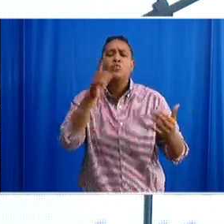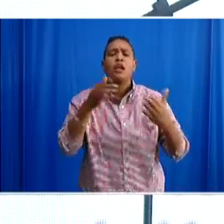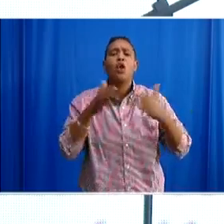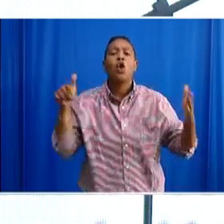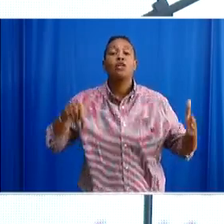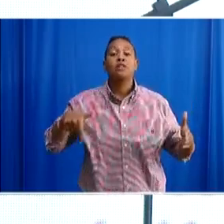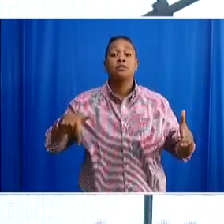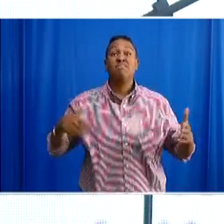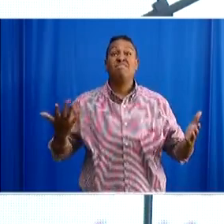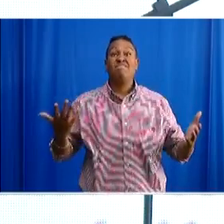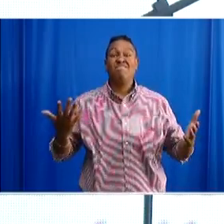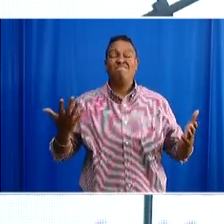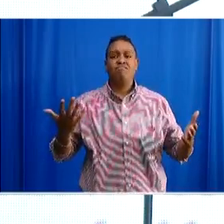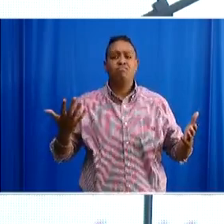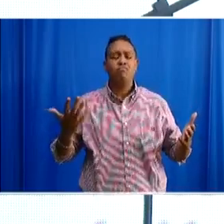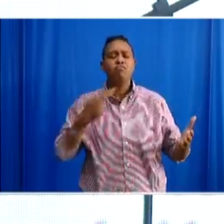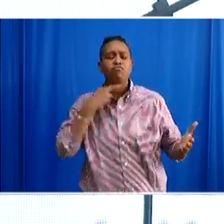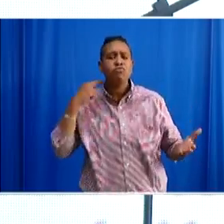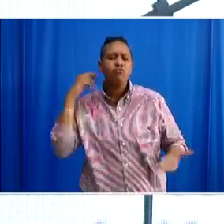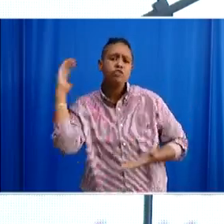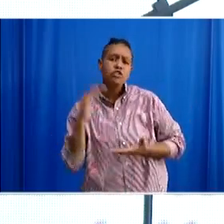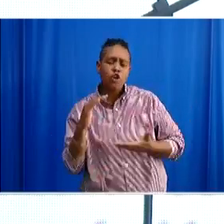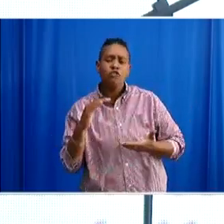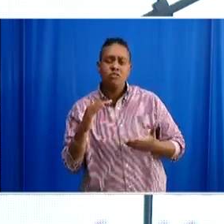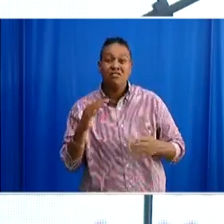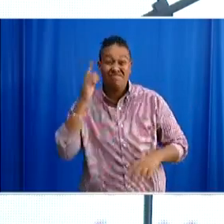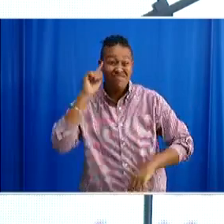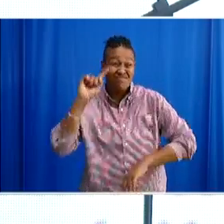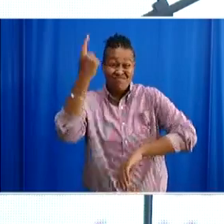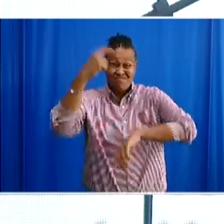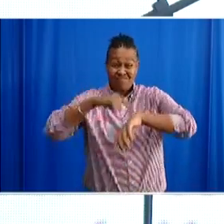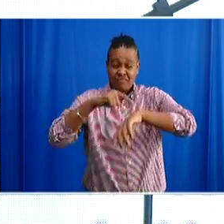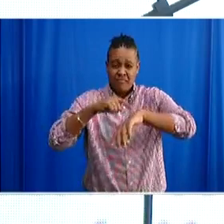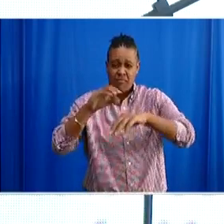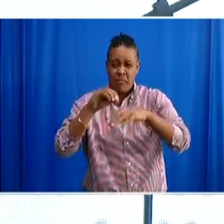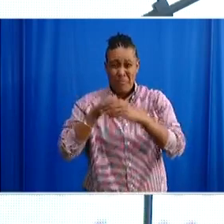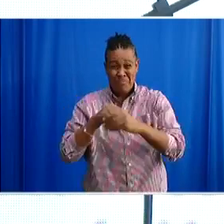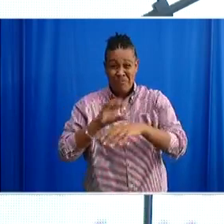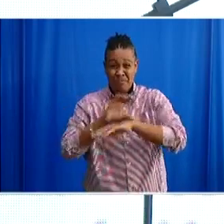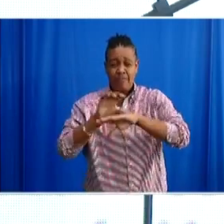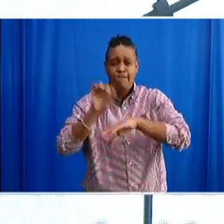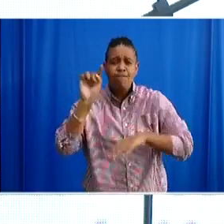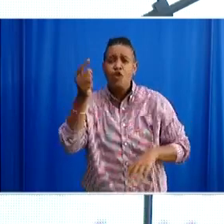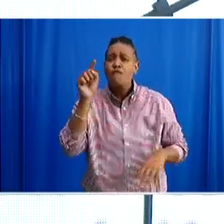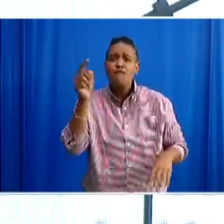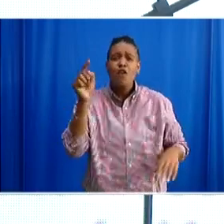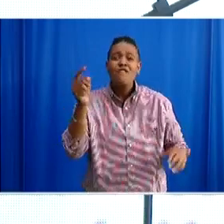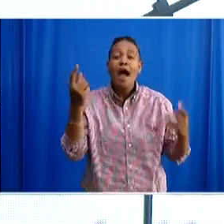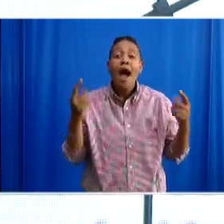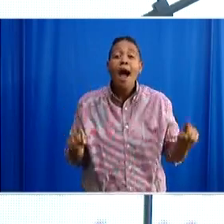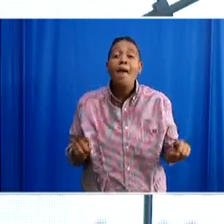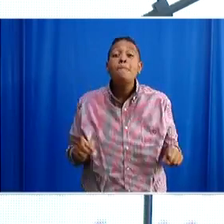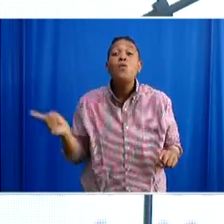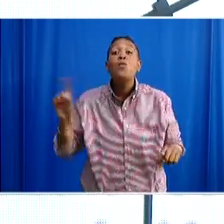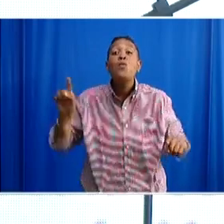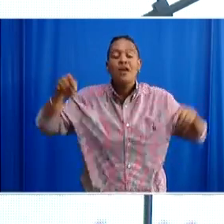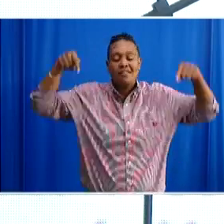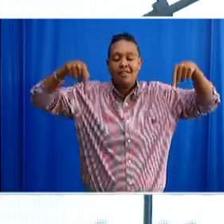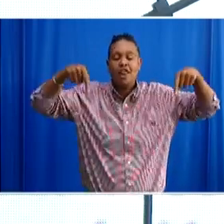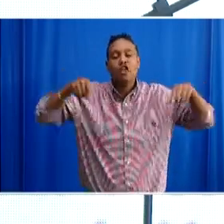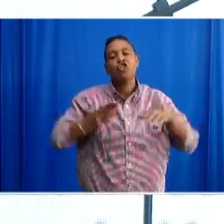this platform. For the first time in the Caribbean, it will be held in